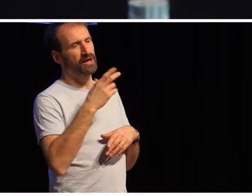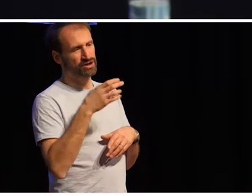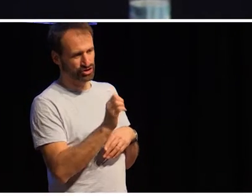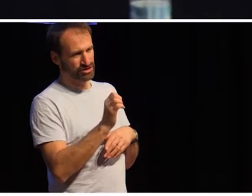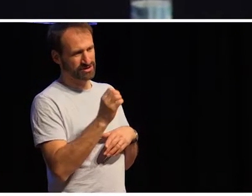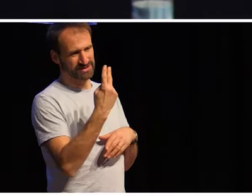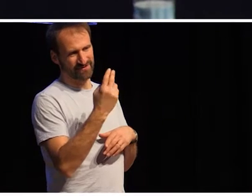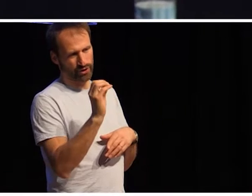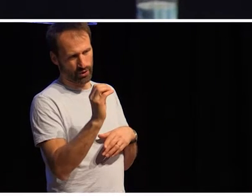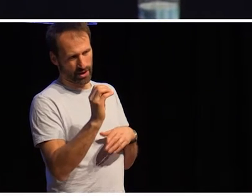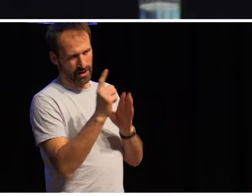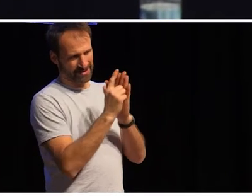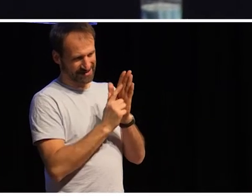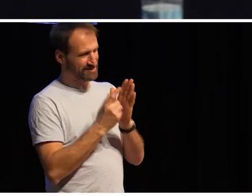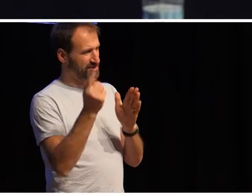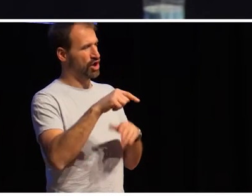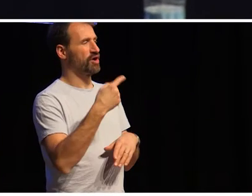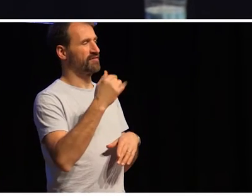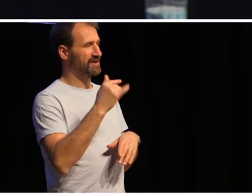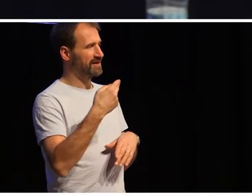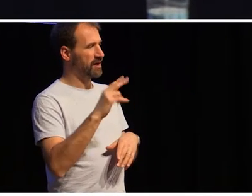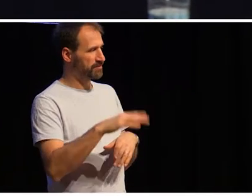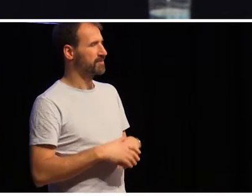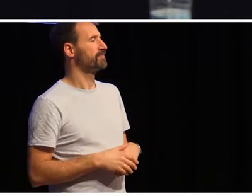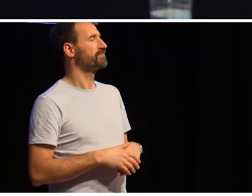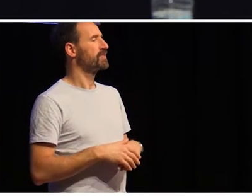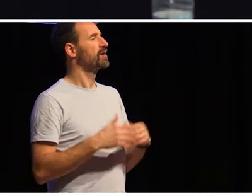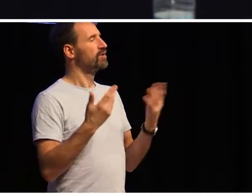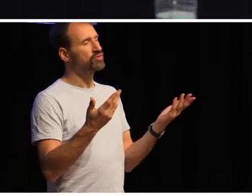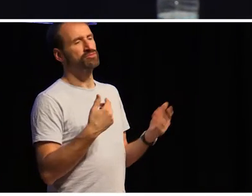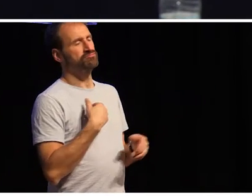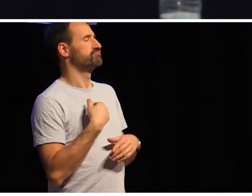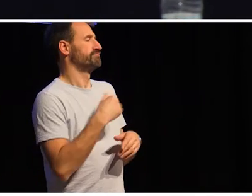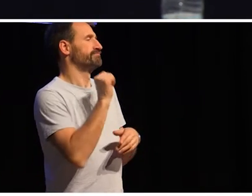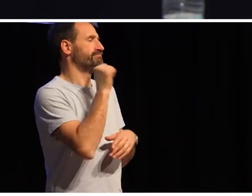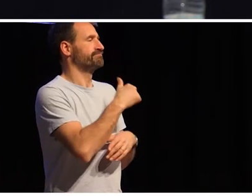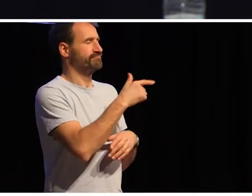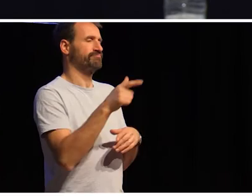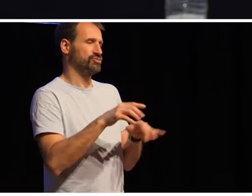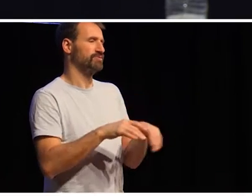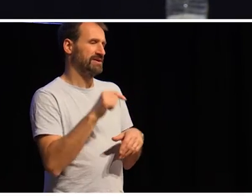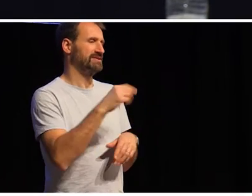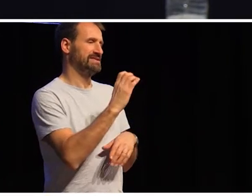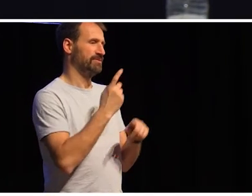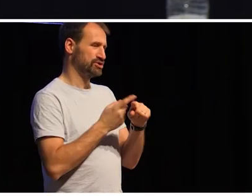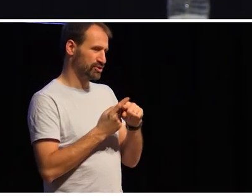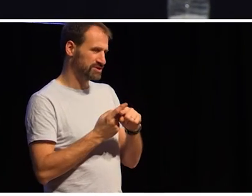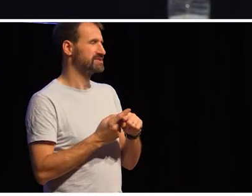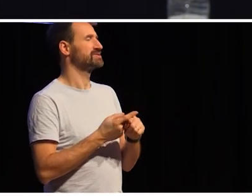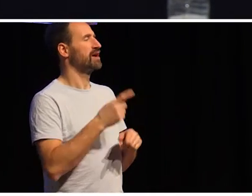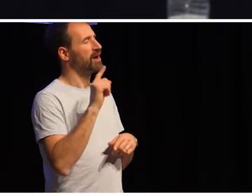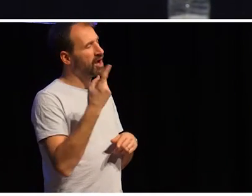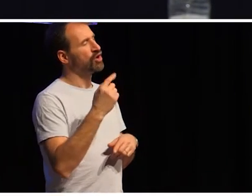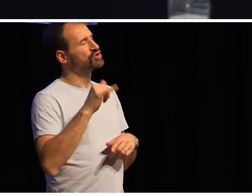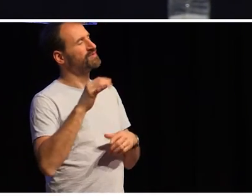C++, but some parts, for example, of the web interface are actually JavaScript, both in the browser side and also